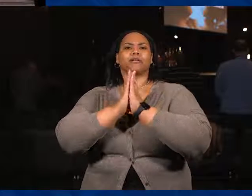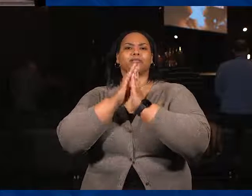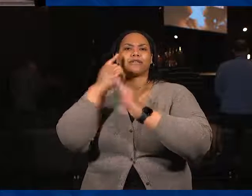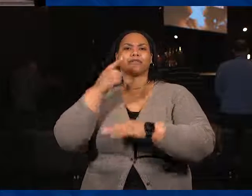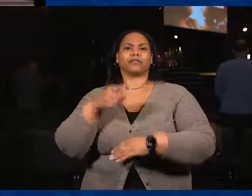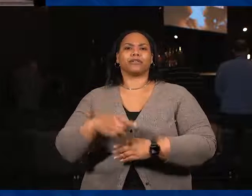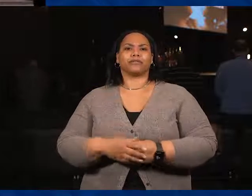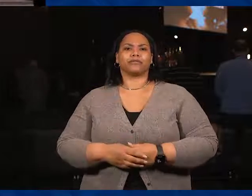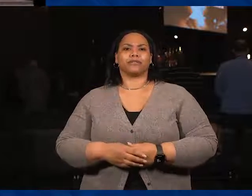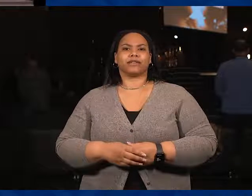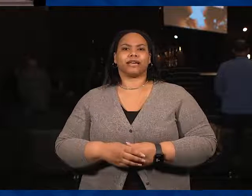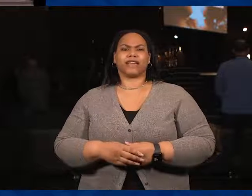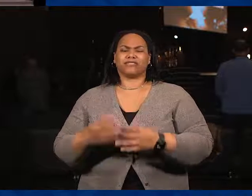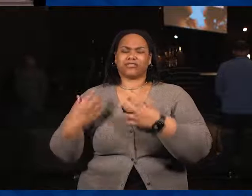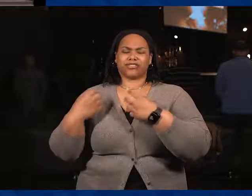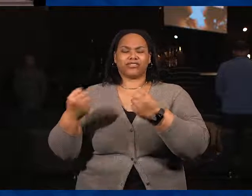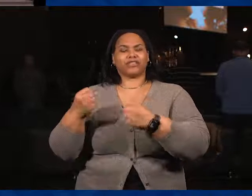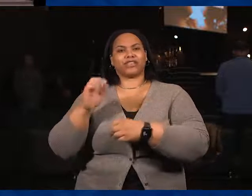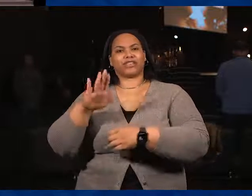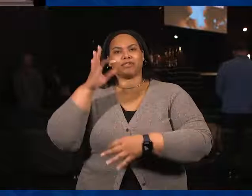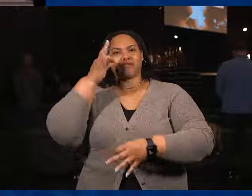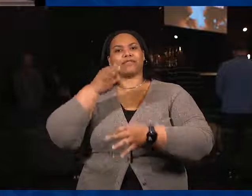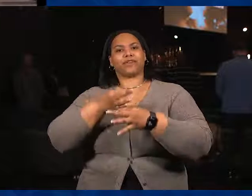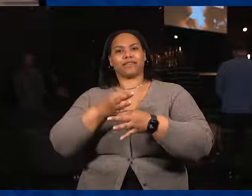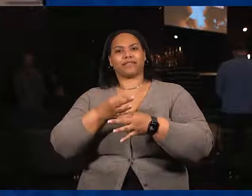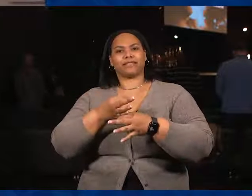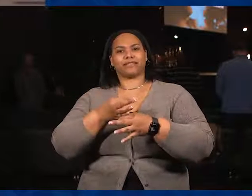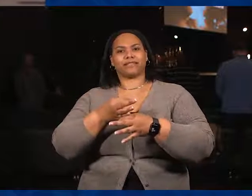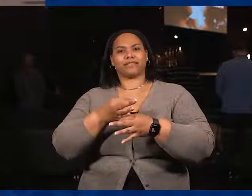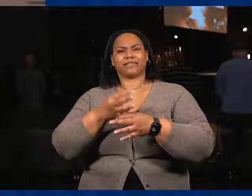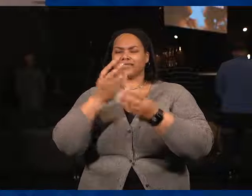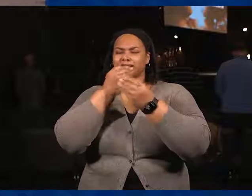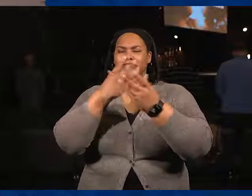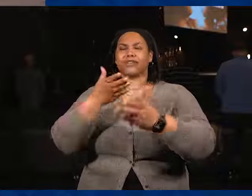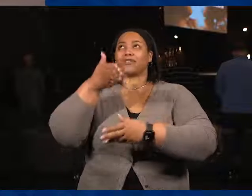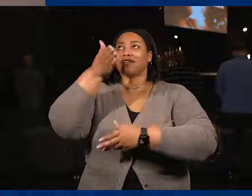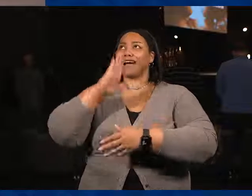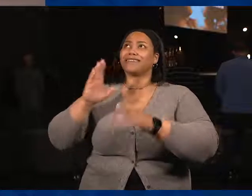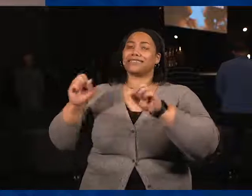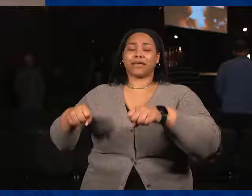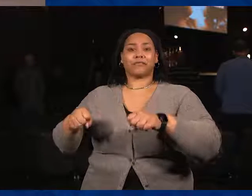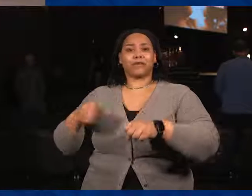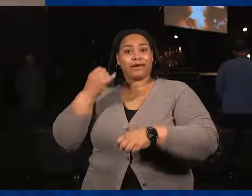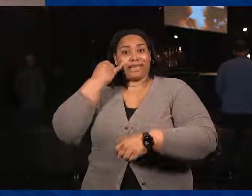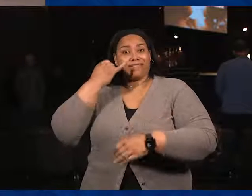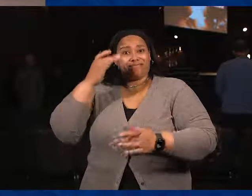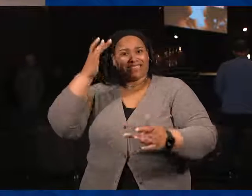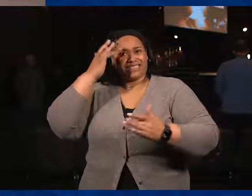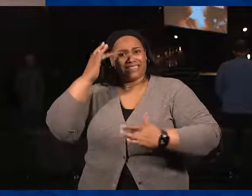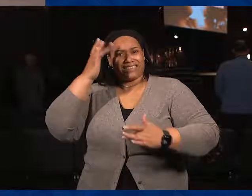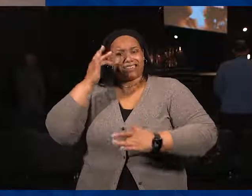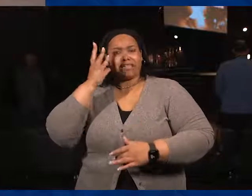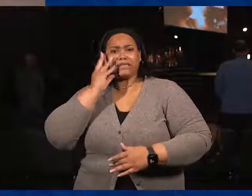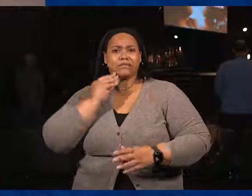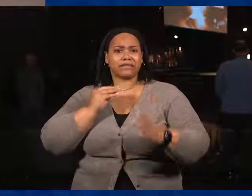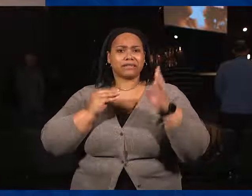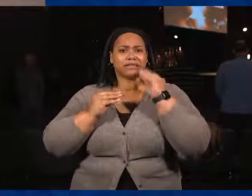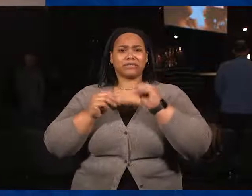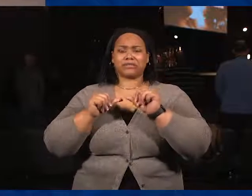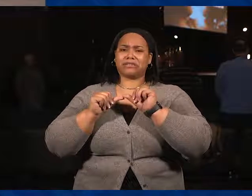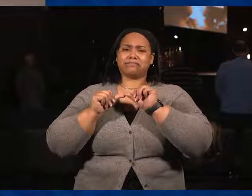and fortify your faith, letting you know that God is indeed able. You're dealing with a sickness, a chronic